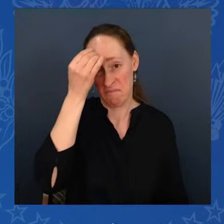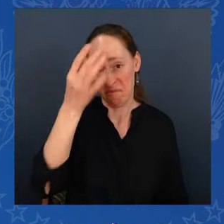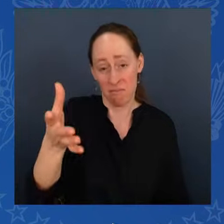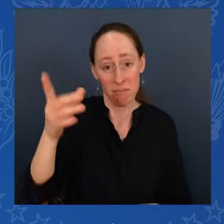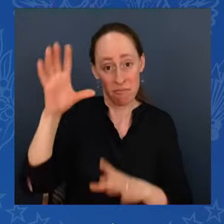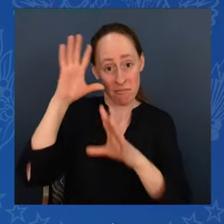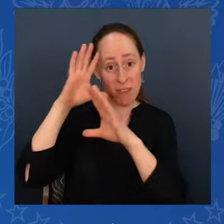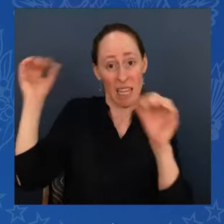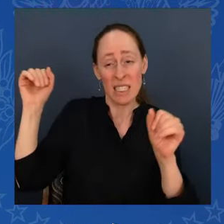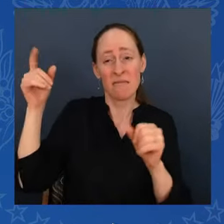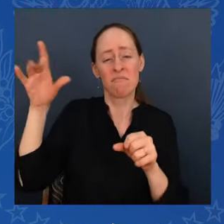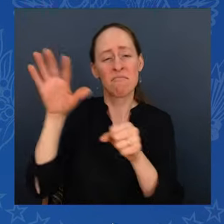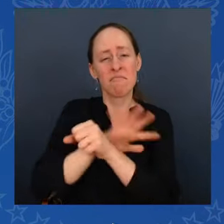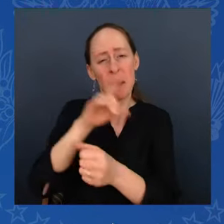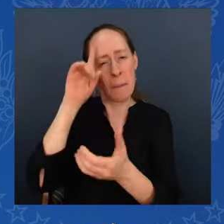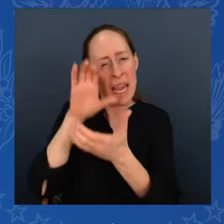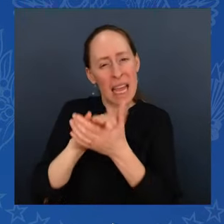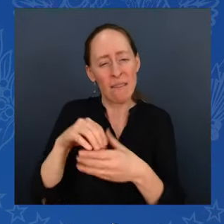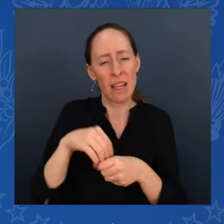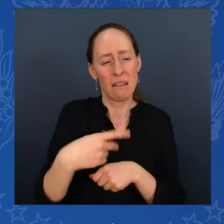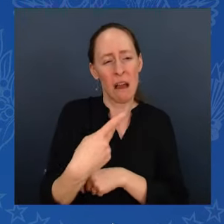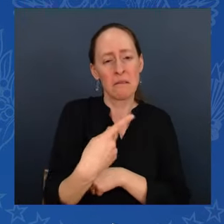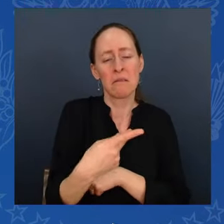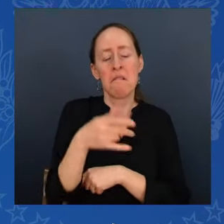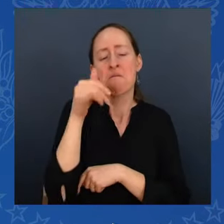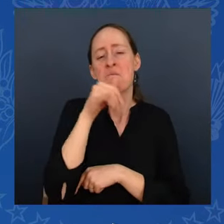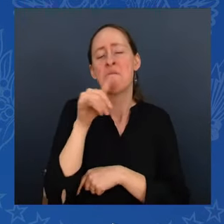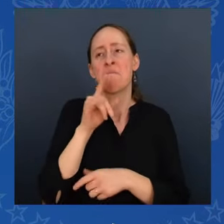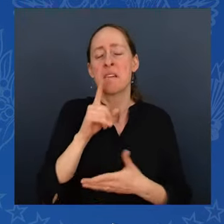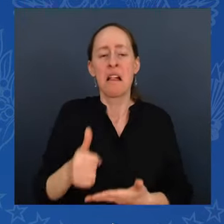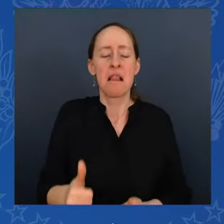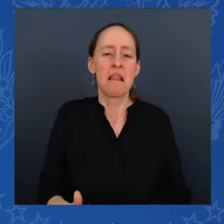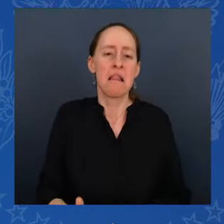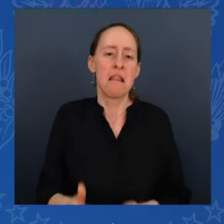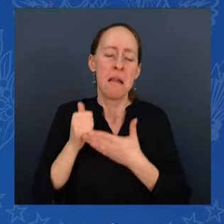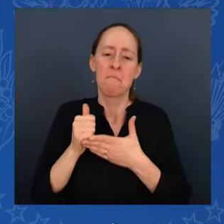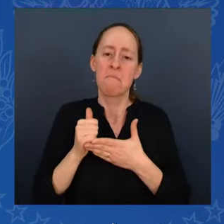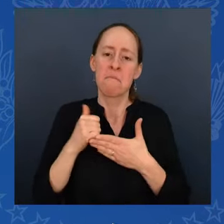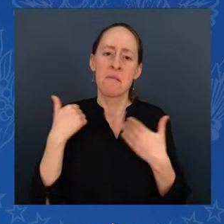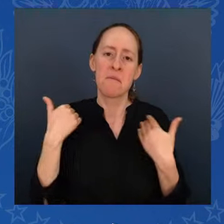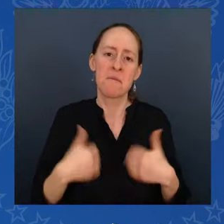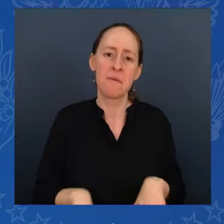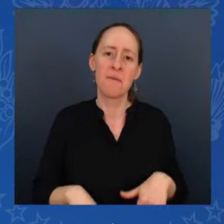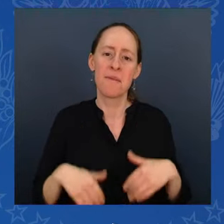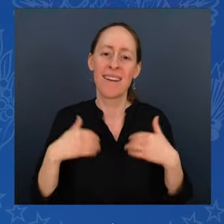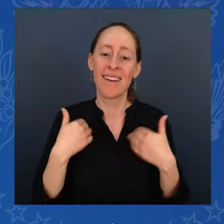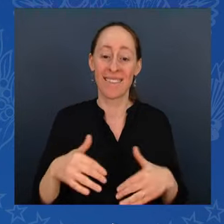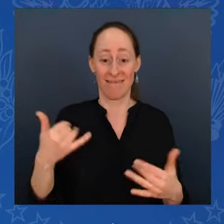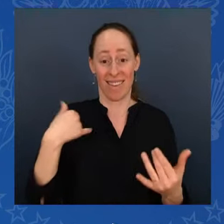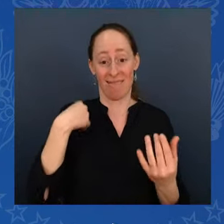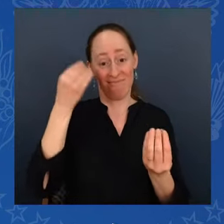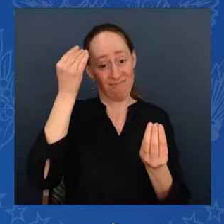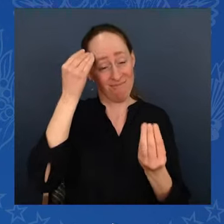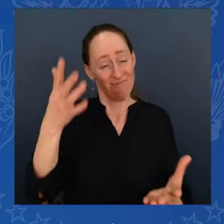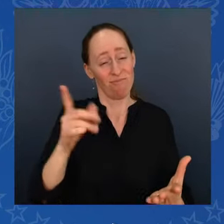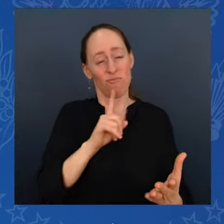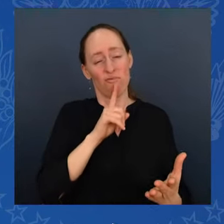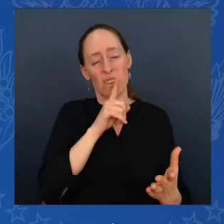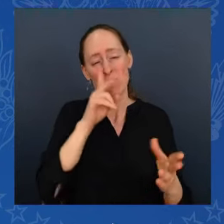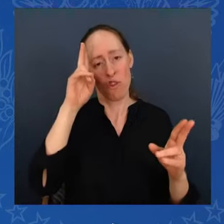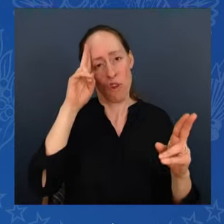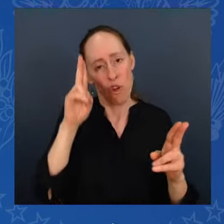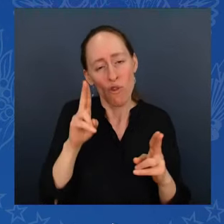Now, it is with immense honor and gratitude that I introduce to you our president, Joe